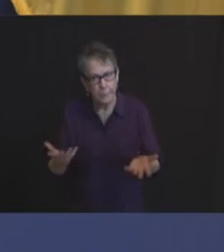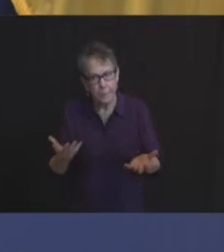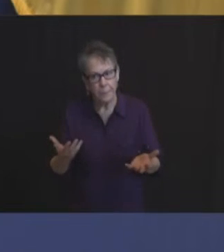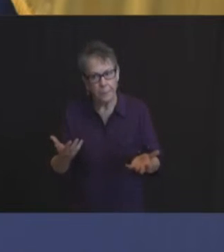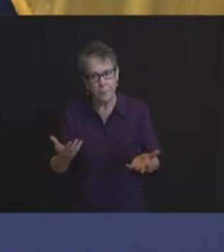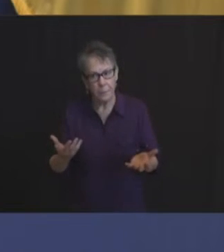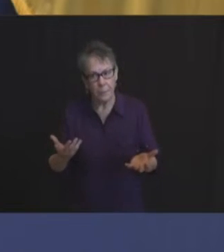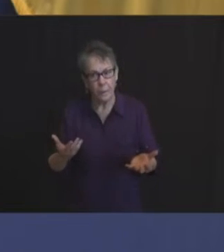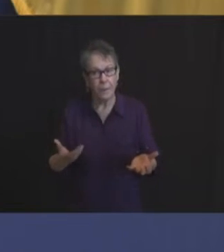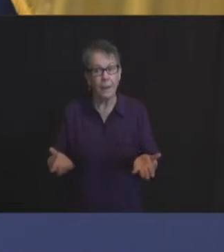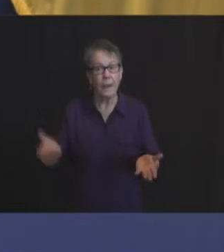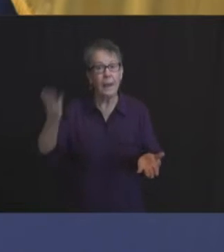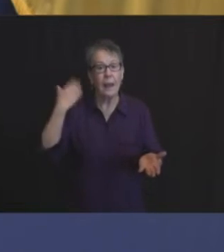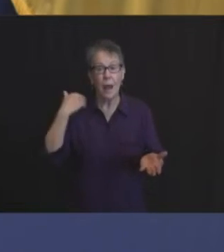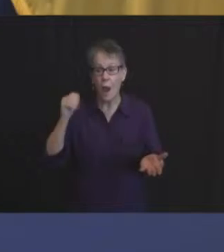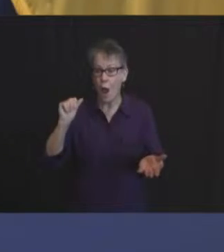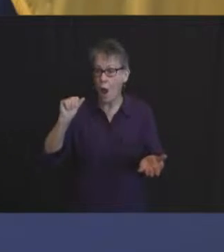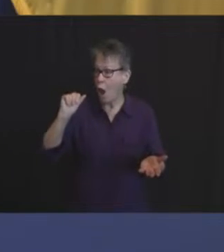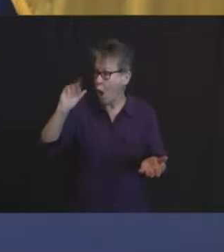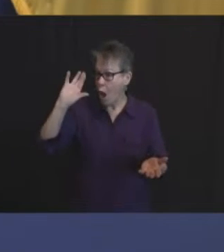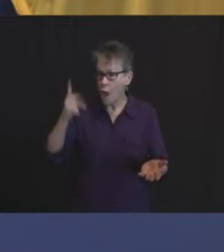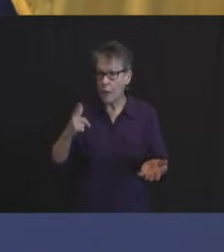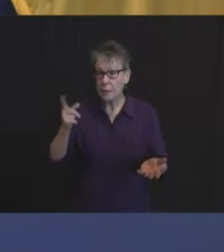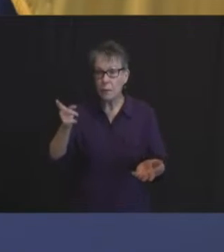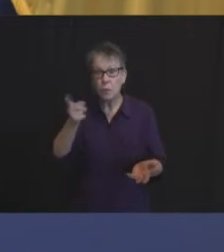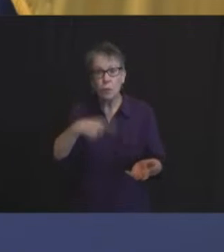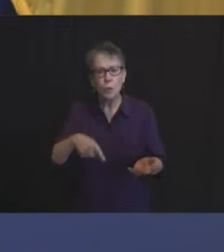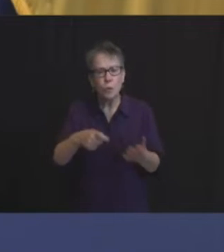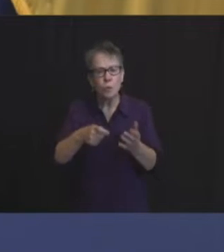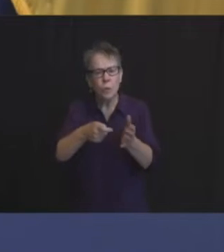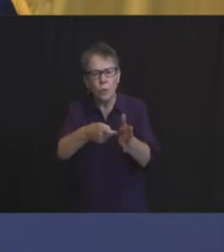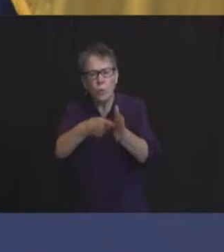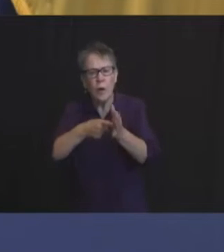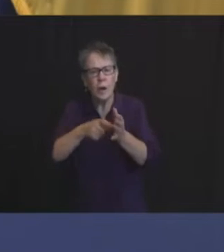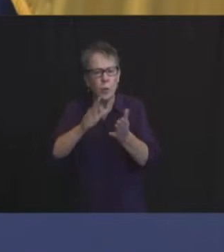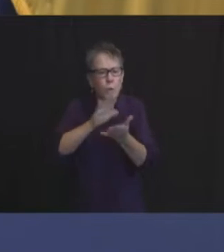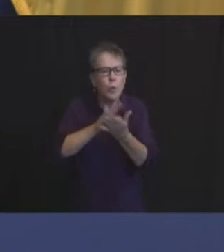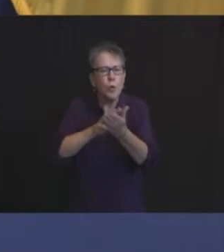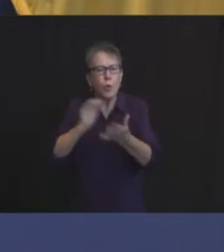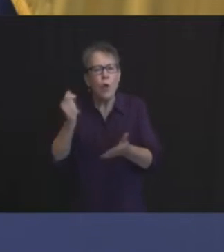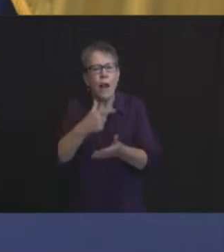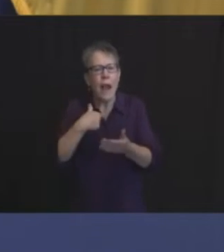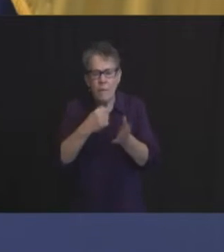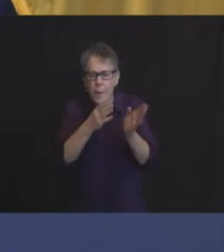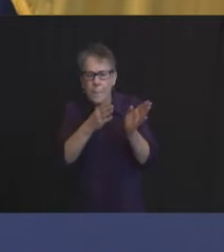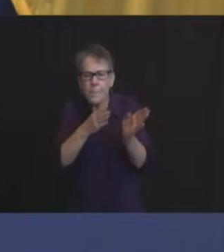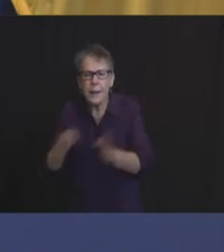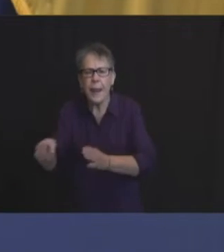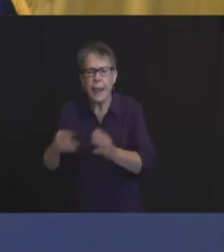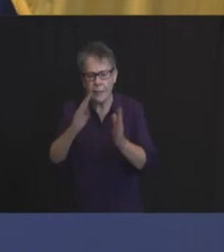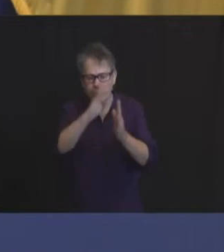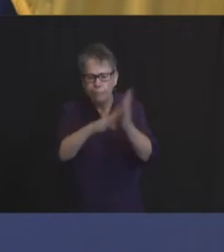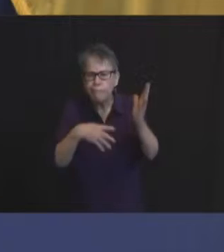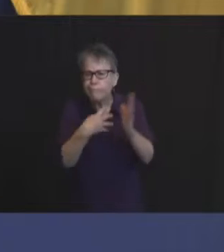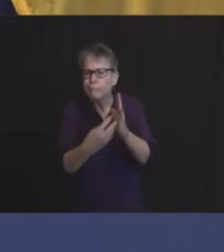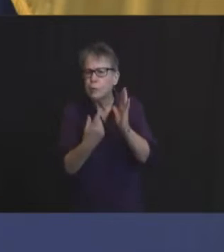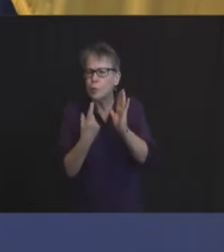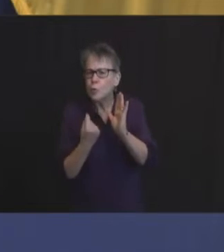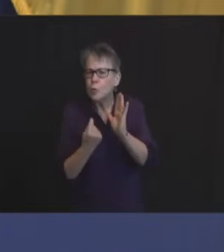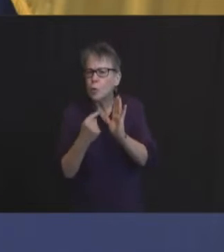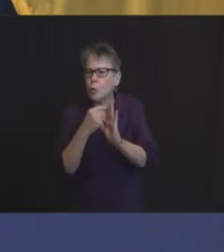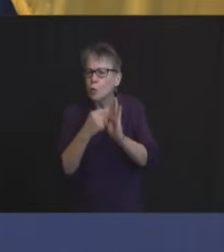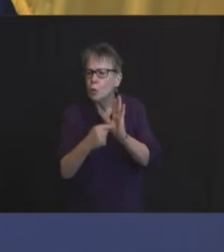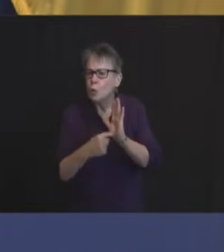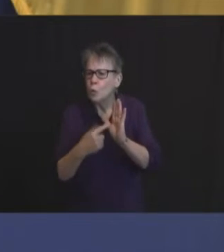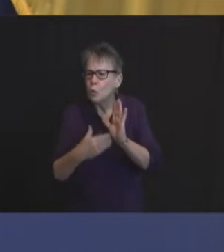some in-person instruction. And many schools, almost half of them, still are all virtual. So what's our sense about this? Thank